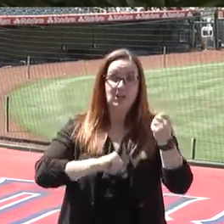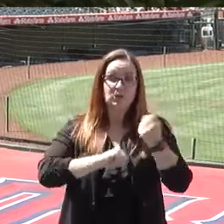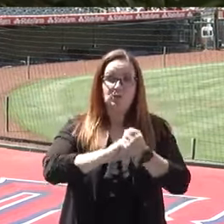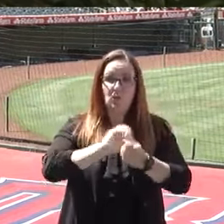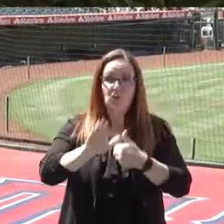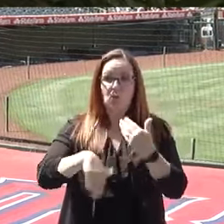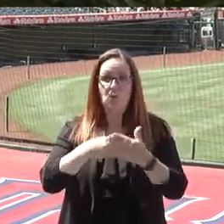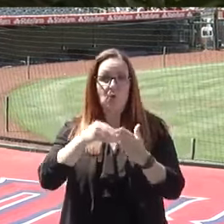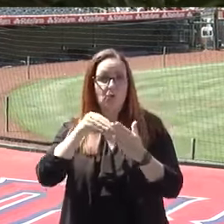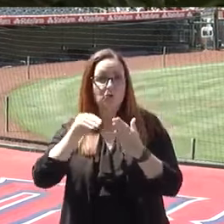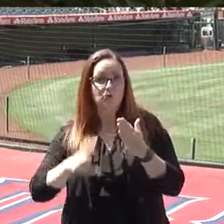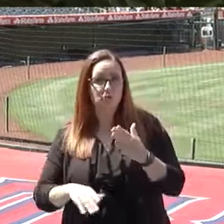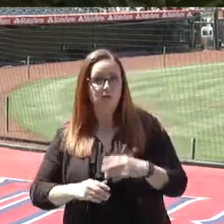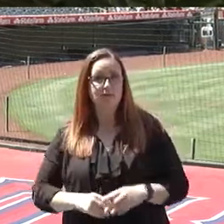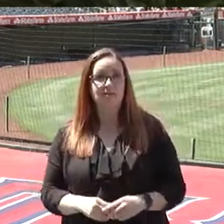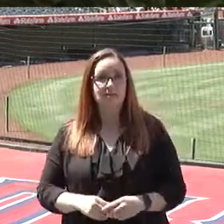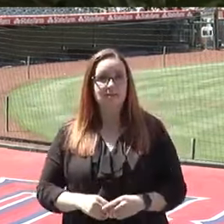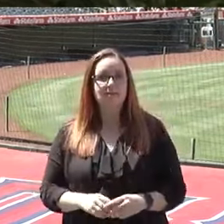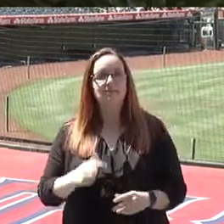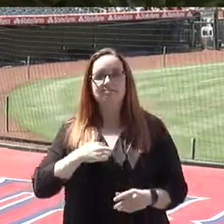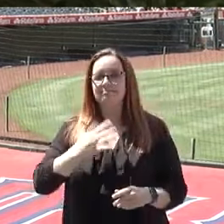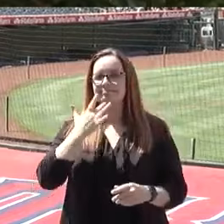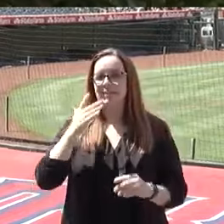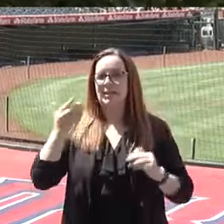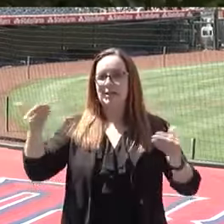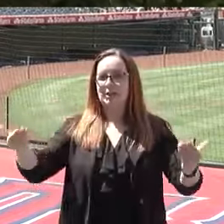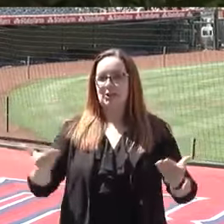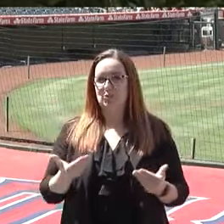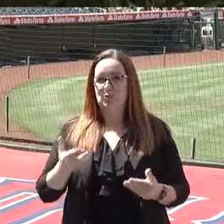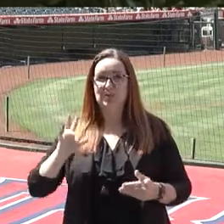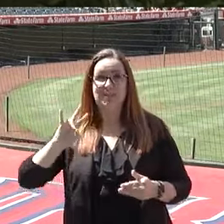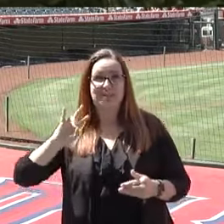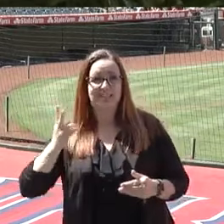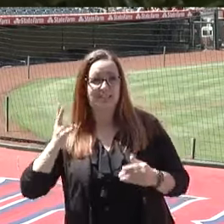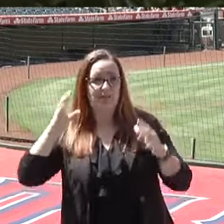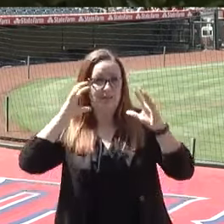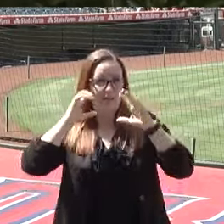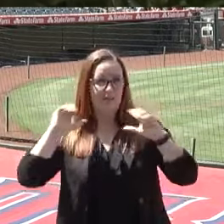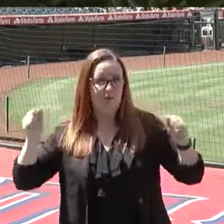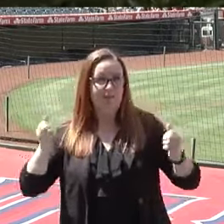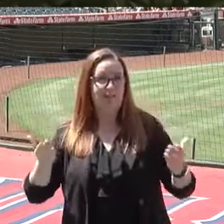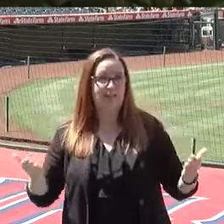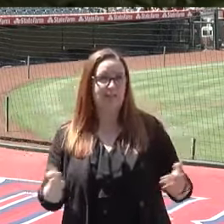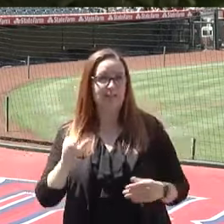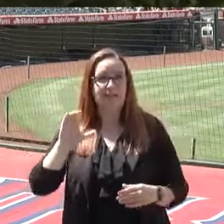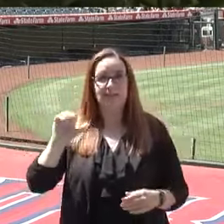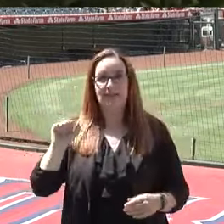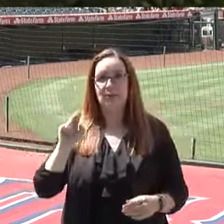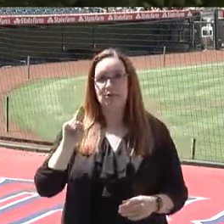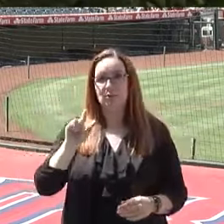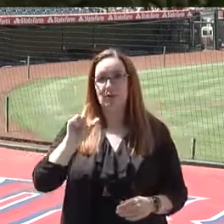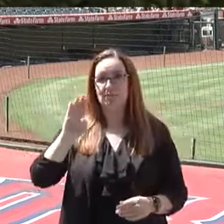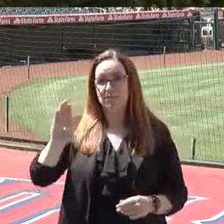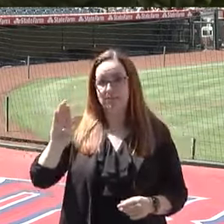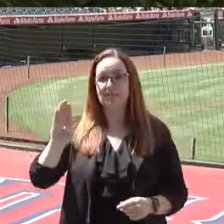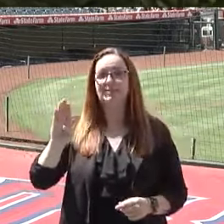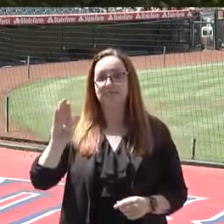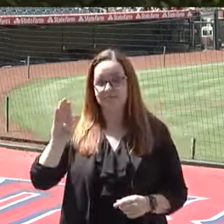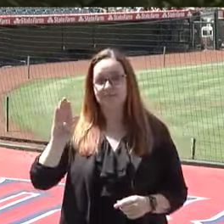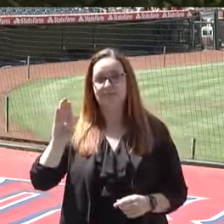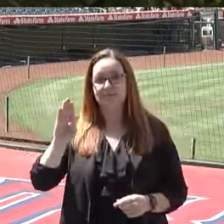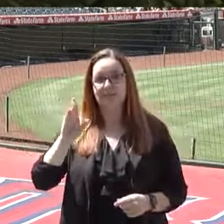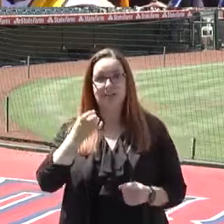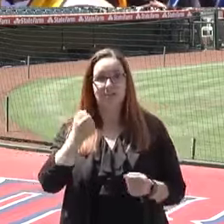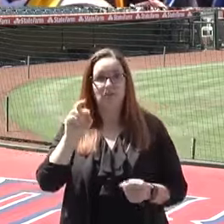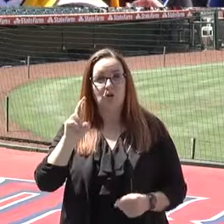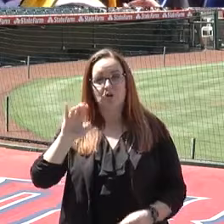students. It is my honor to introduce the 7th president of California State University, Long Beach,